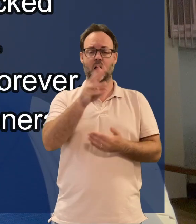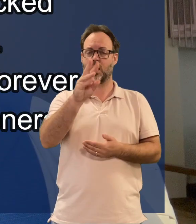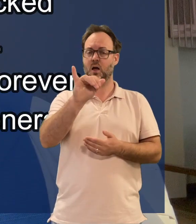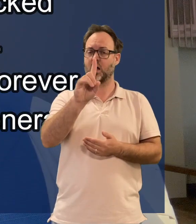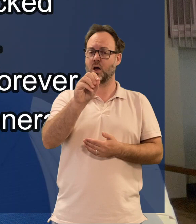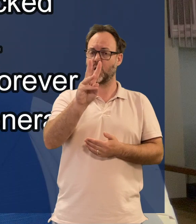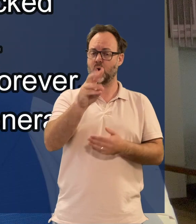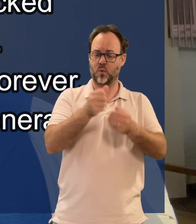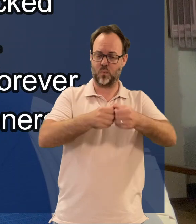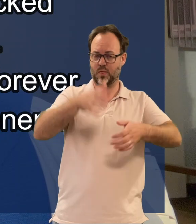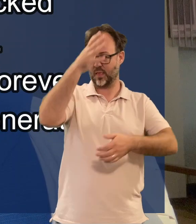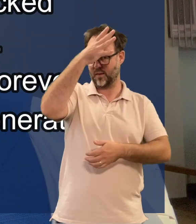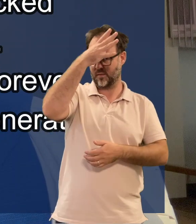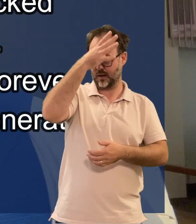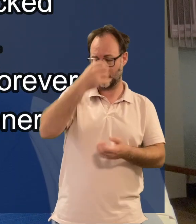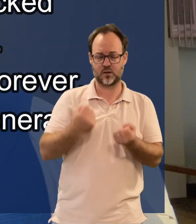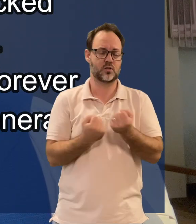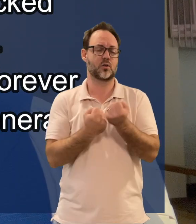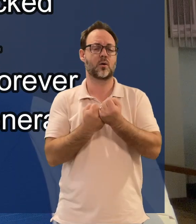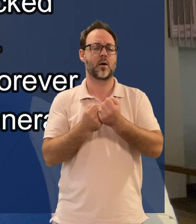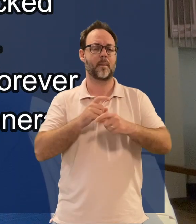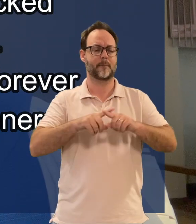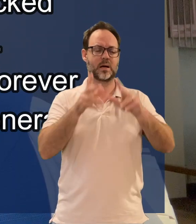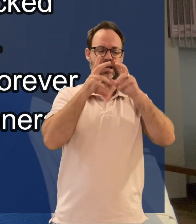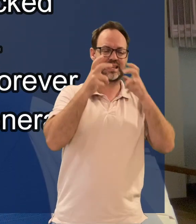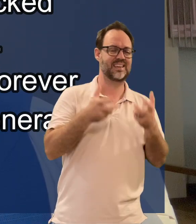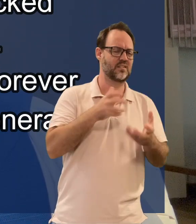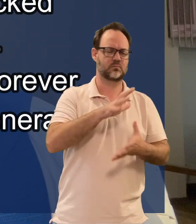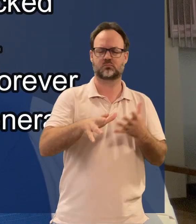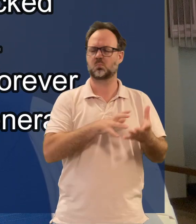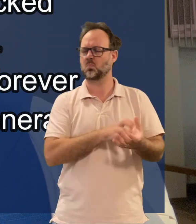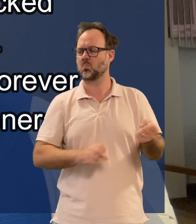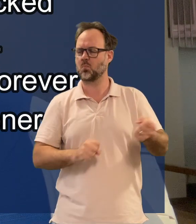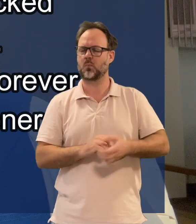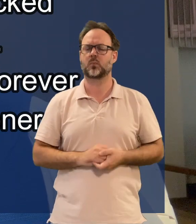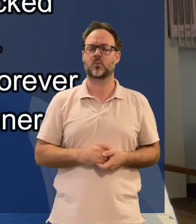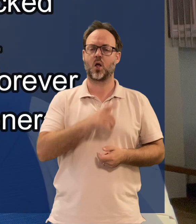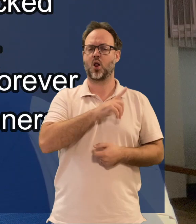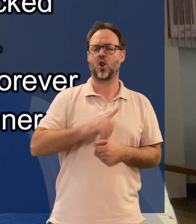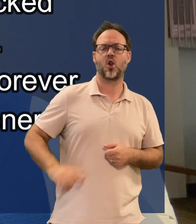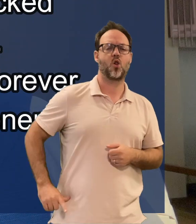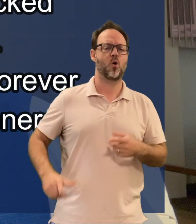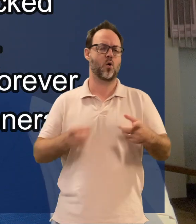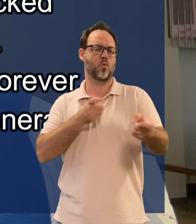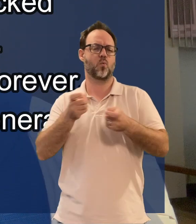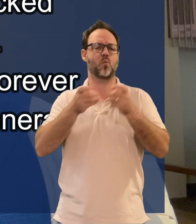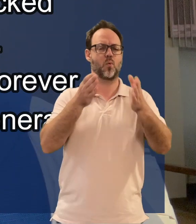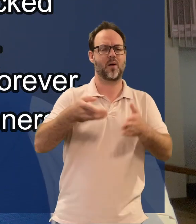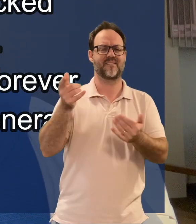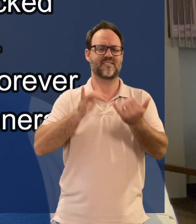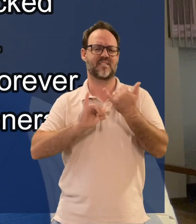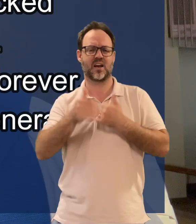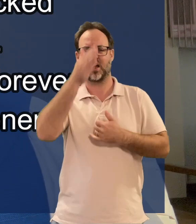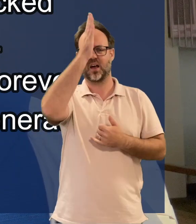and the fatherless. But the way of the wicked he brings to ruin. The Lord will reign forever,